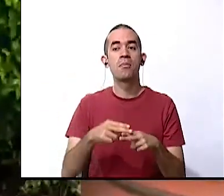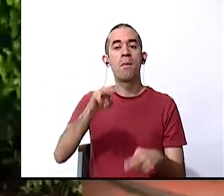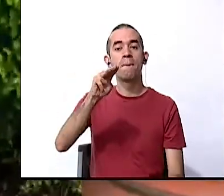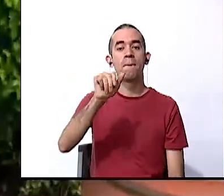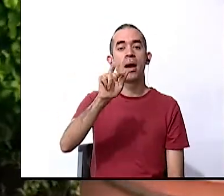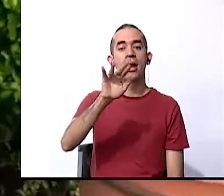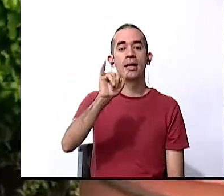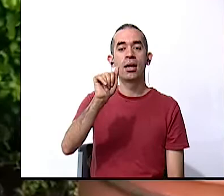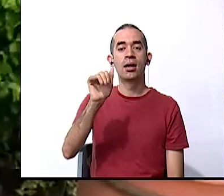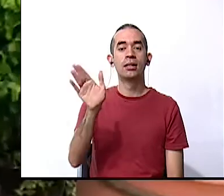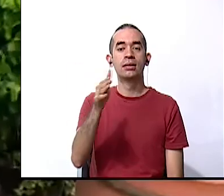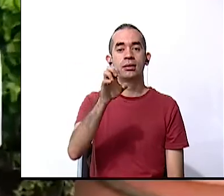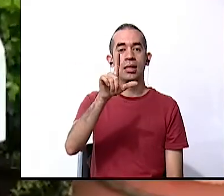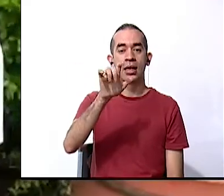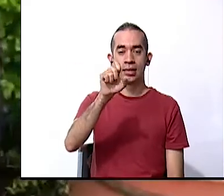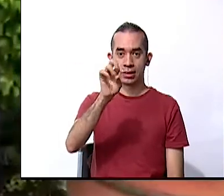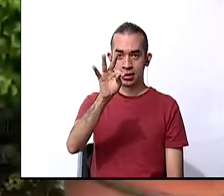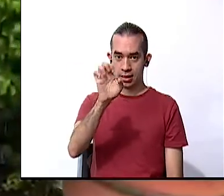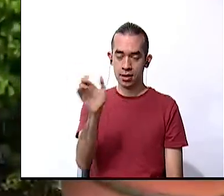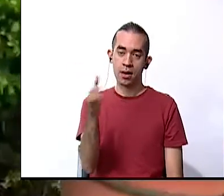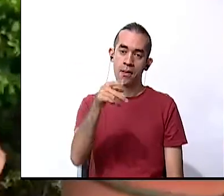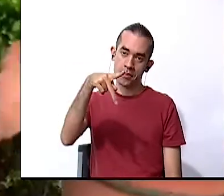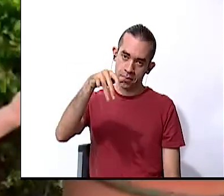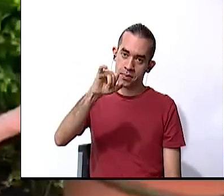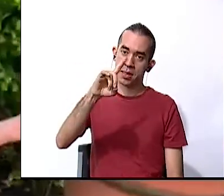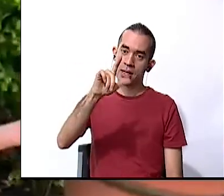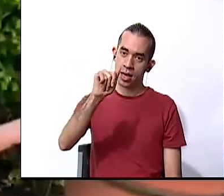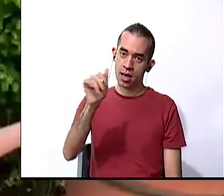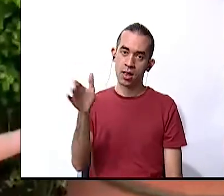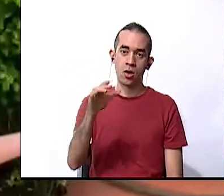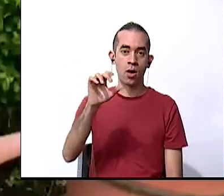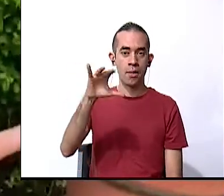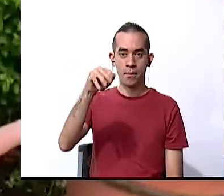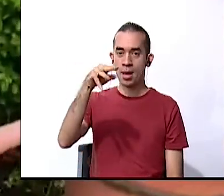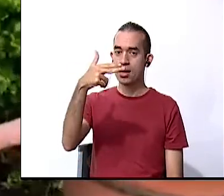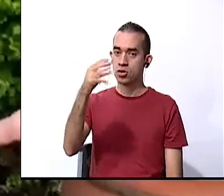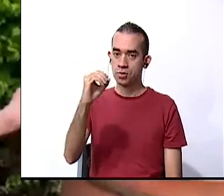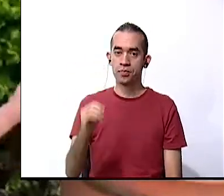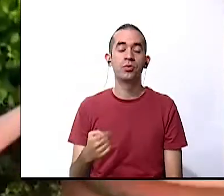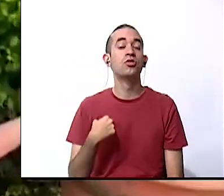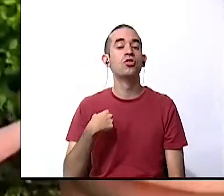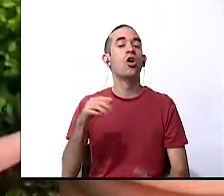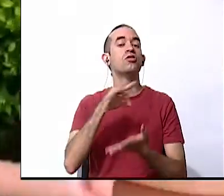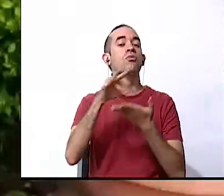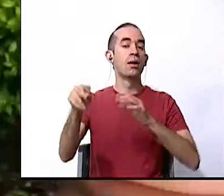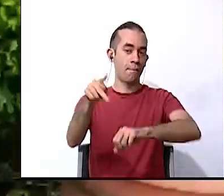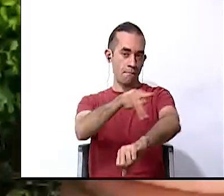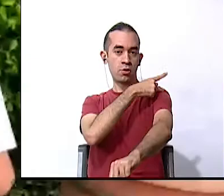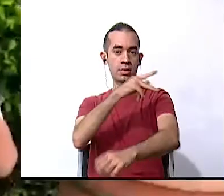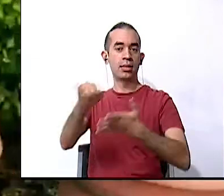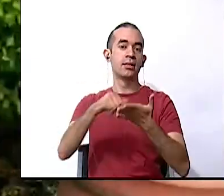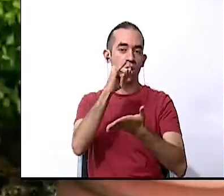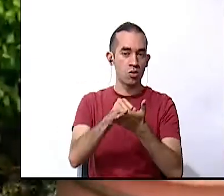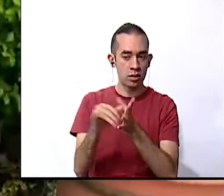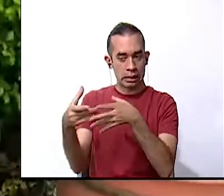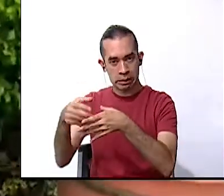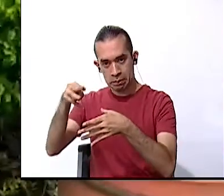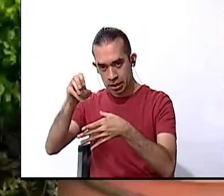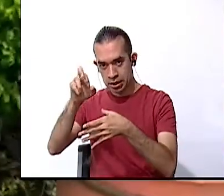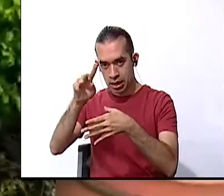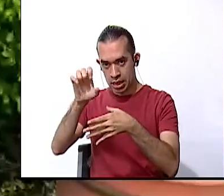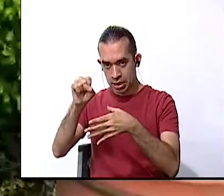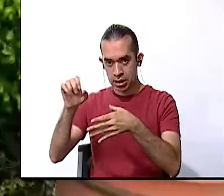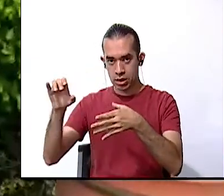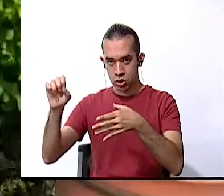Camacho. I go to Cerbatana Elementary School in Mercedes Sur, Puriscal, San Jose. My family is ready with